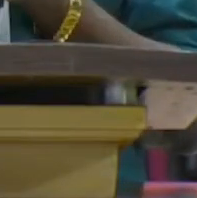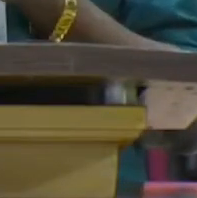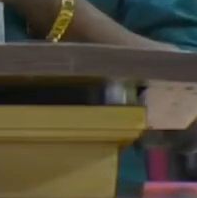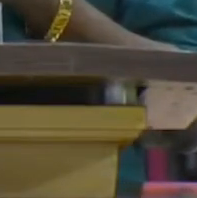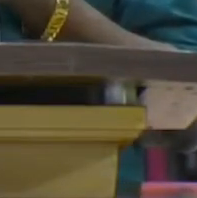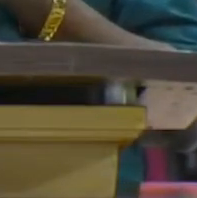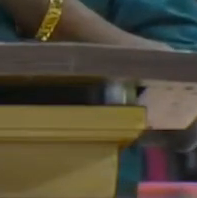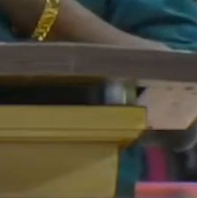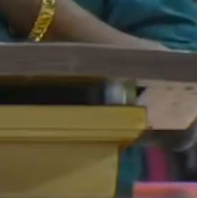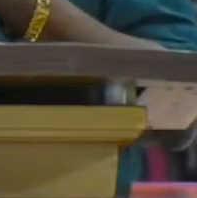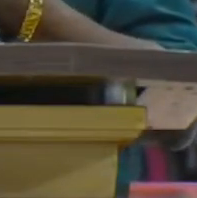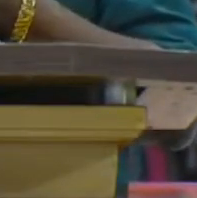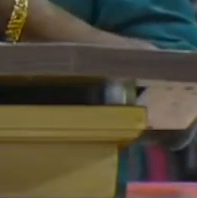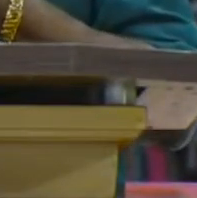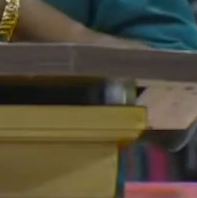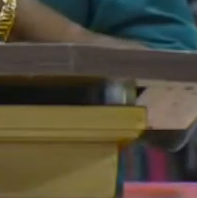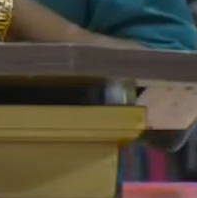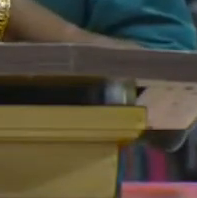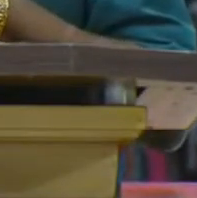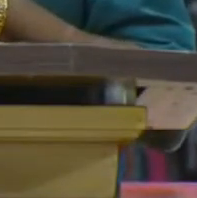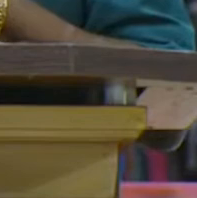for you. The